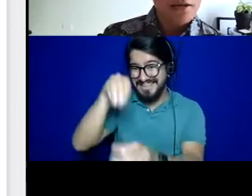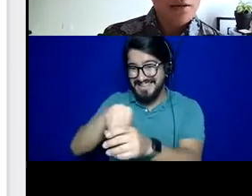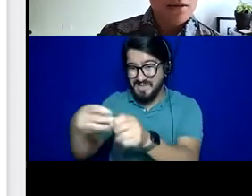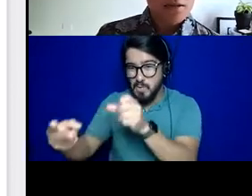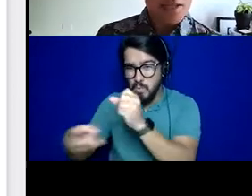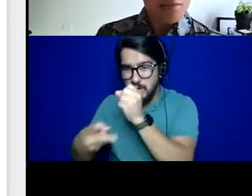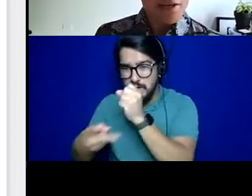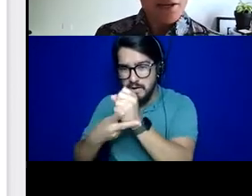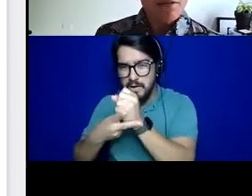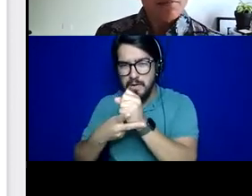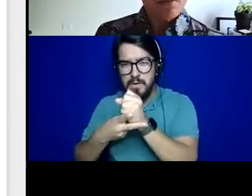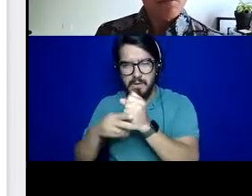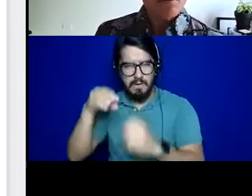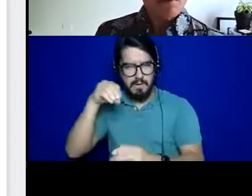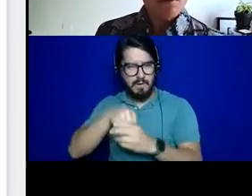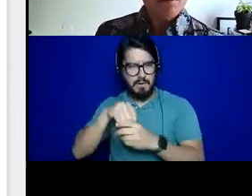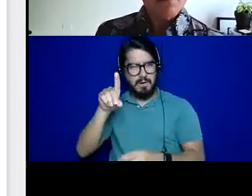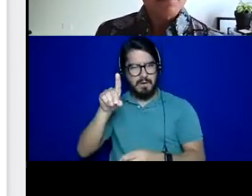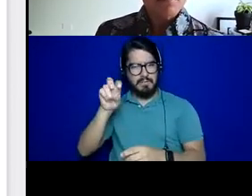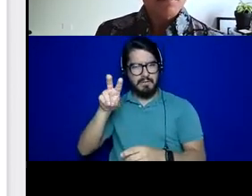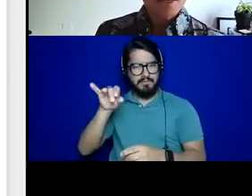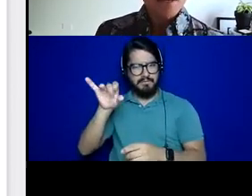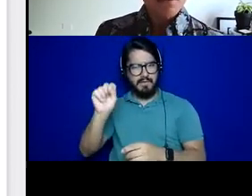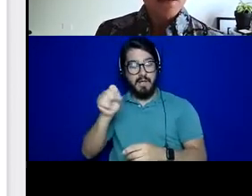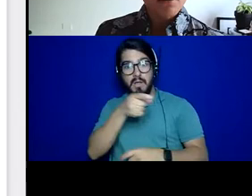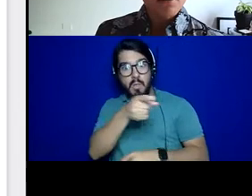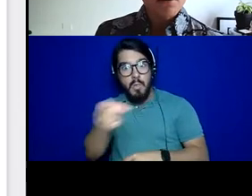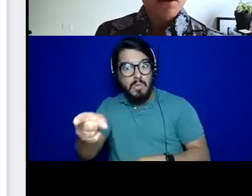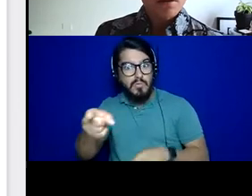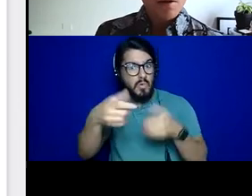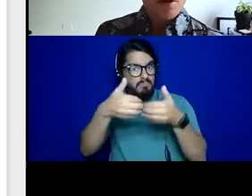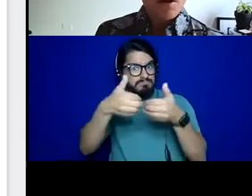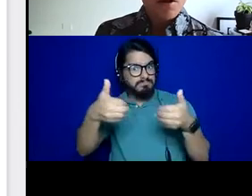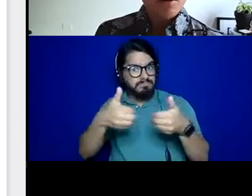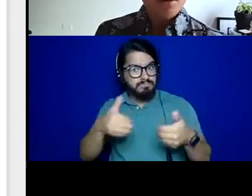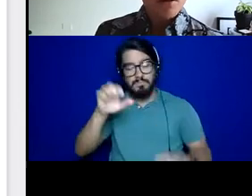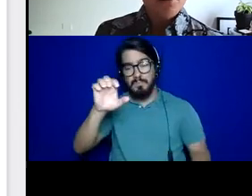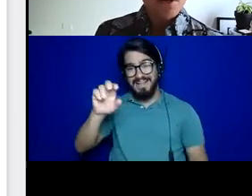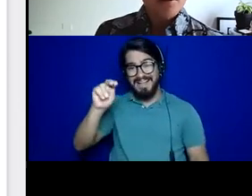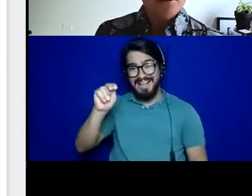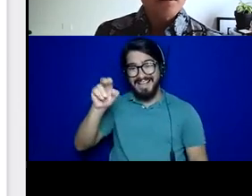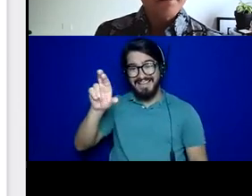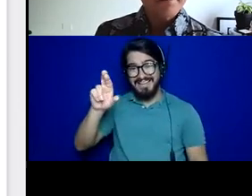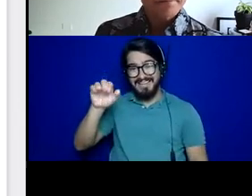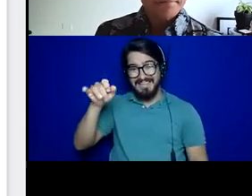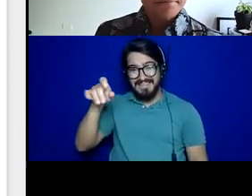media? Does anybody encrypt removable media like your memory cards or hard